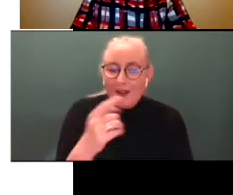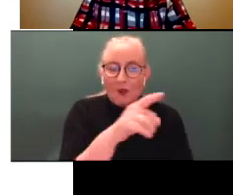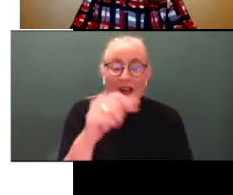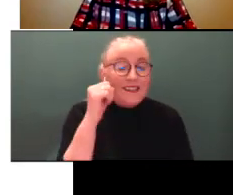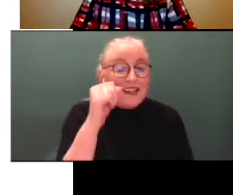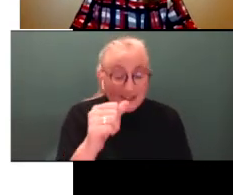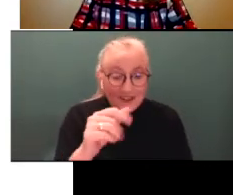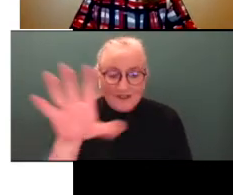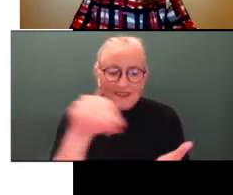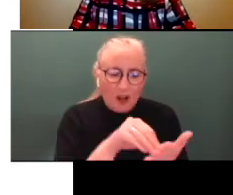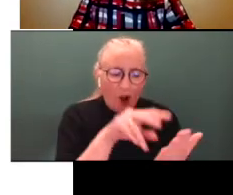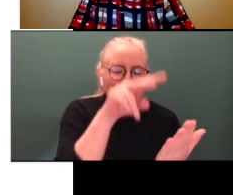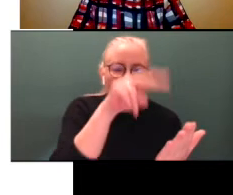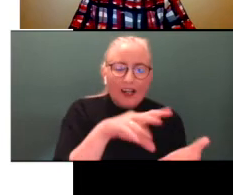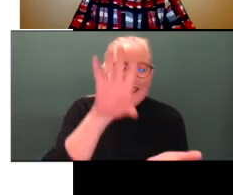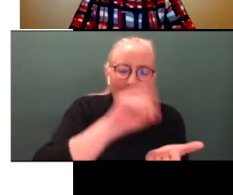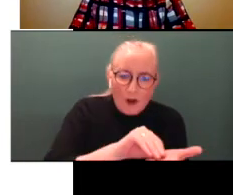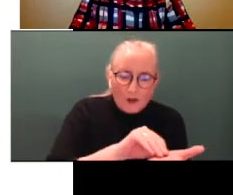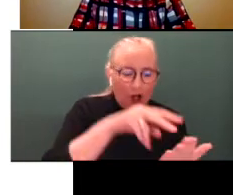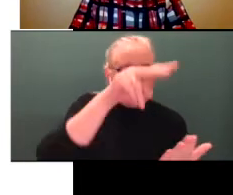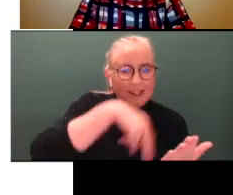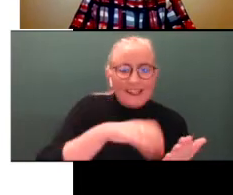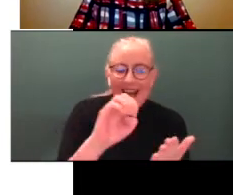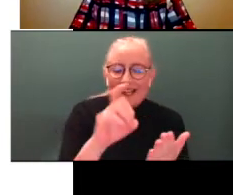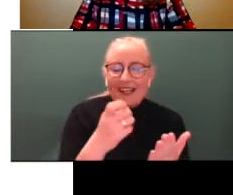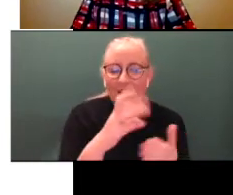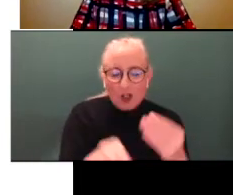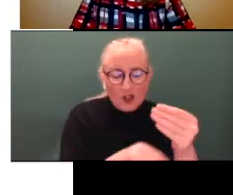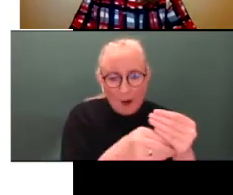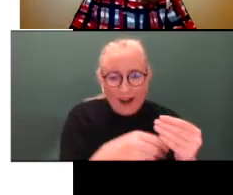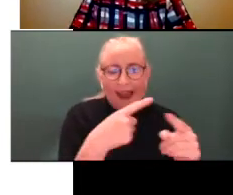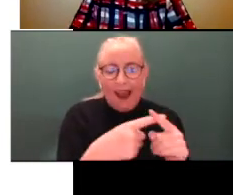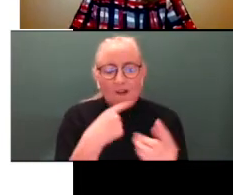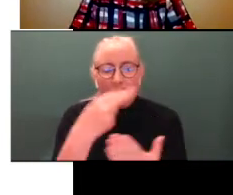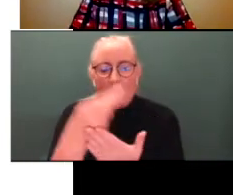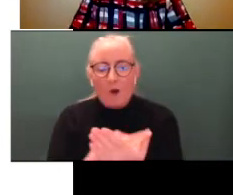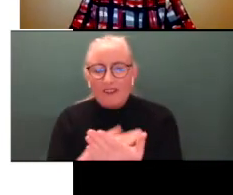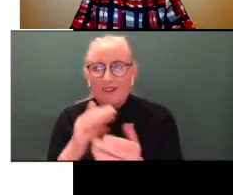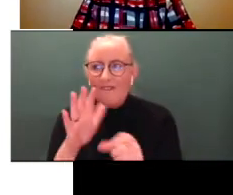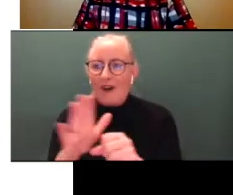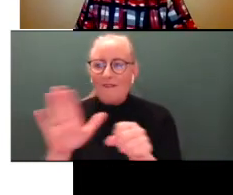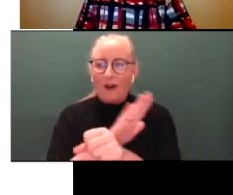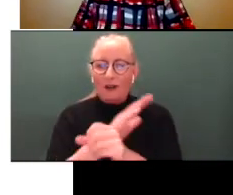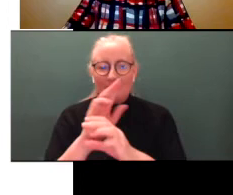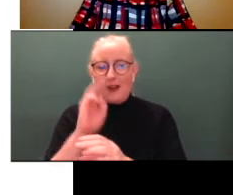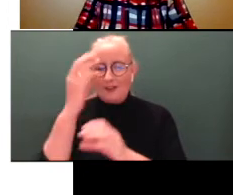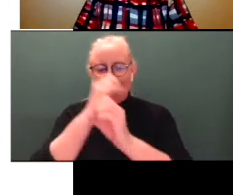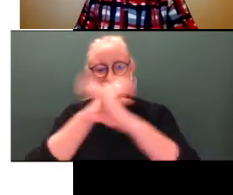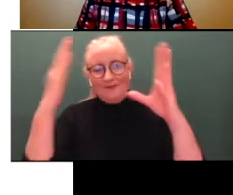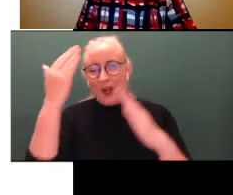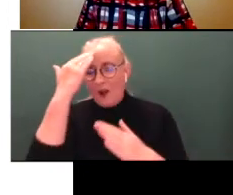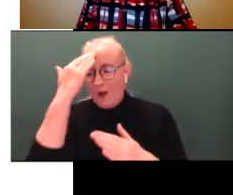download and to read the executive summary and the report for a more complete picture of our work and of